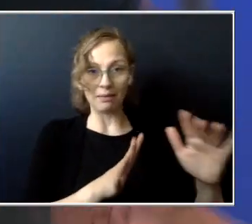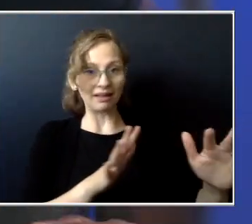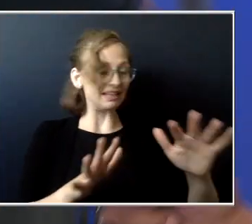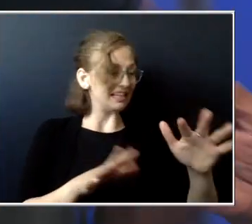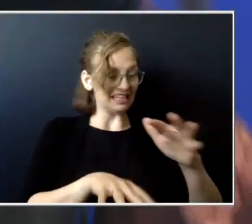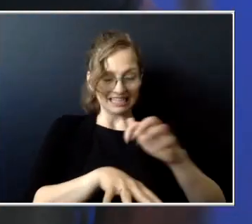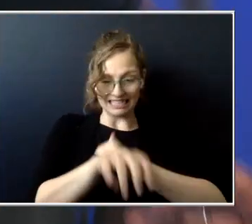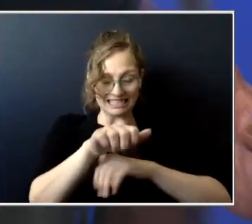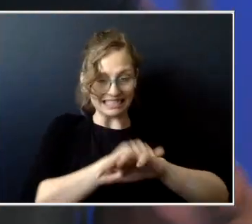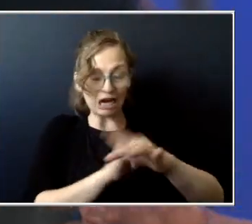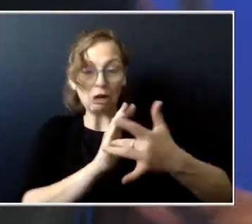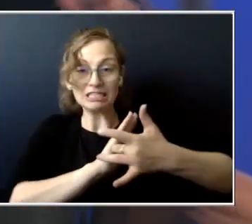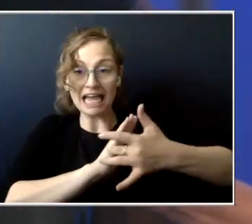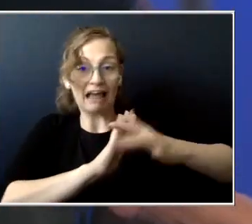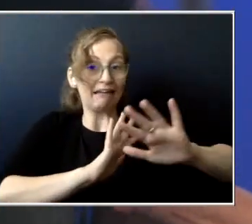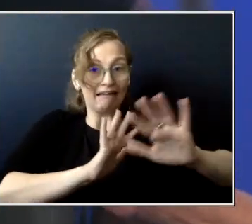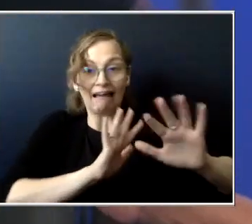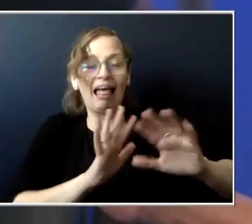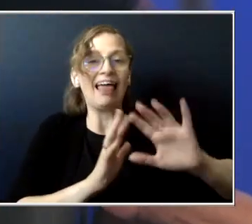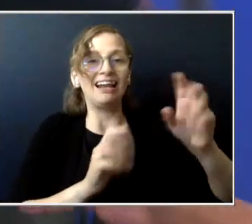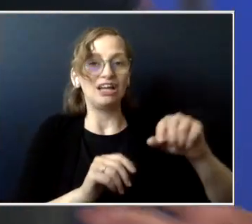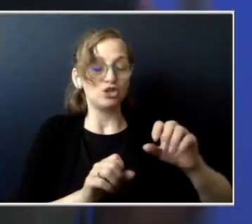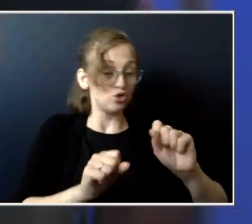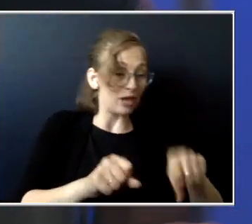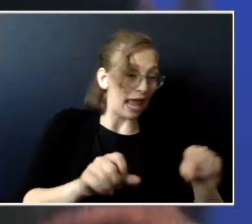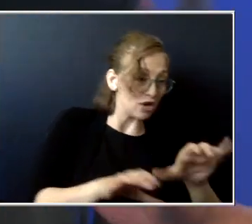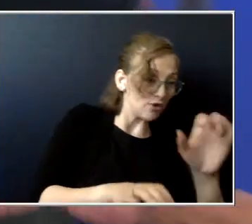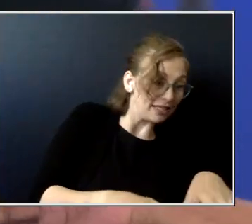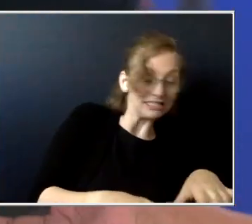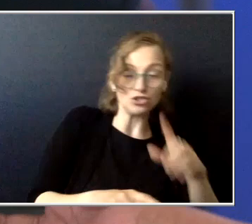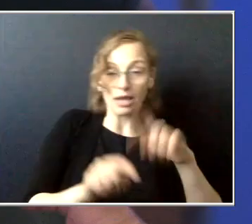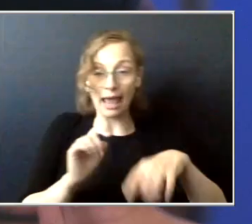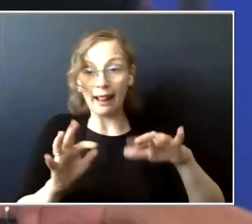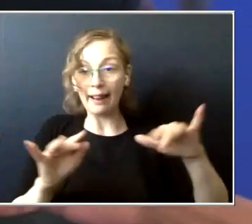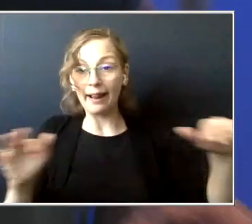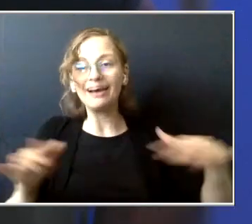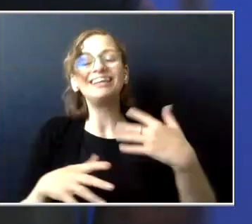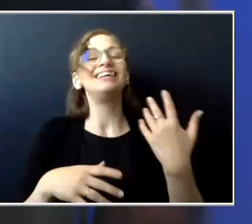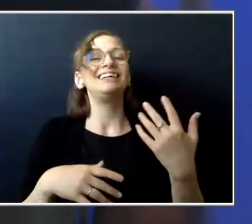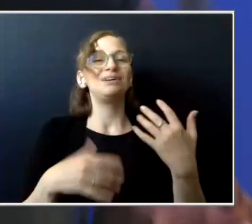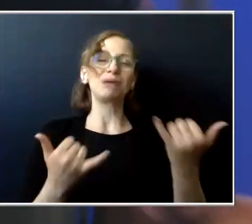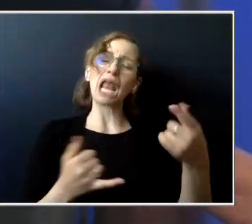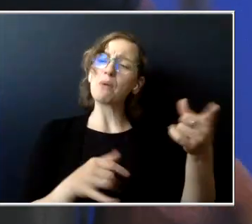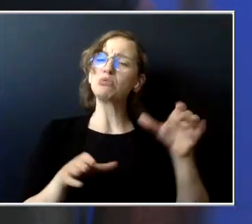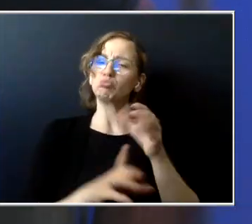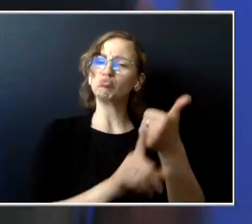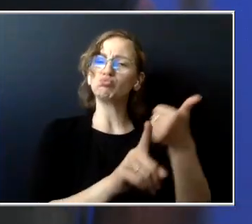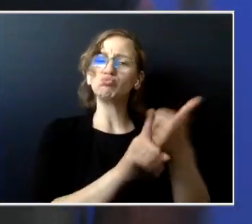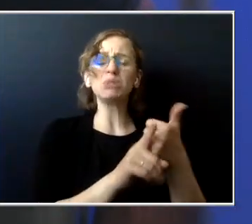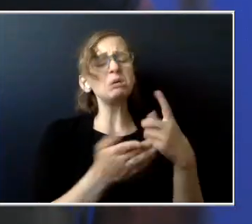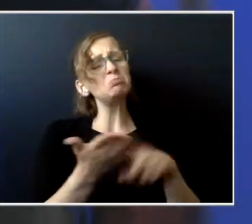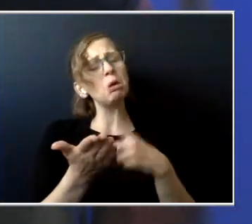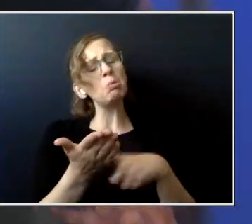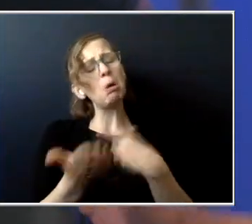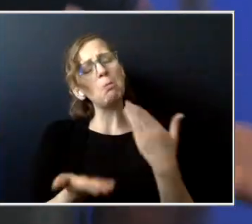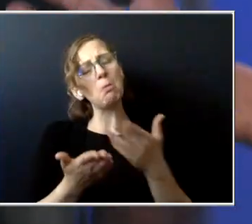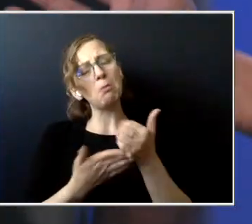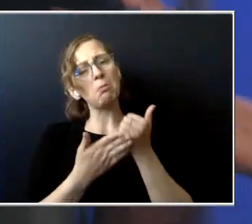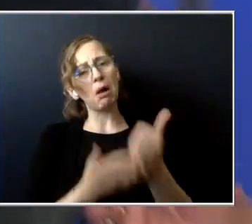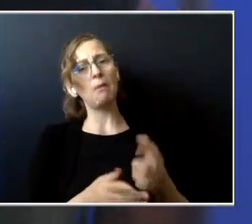Okay, you can't do this, you can't do that. But Sterile now bow he does it breathing. himself. Okay. Every now and then I may go in and help with a little something, but I'm comfortable